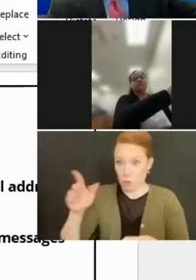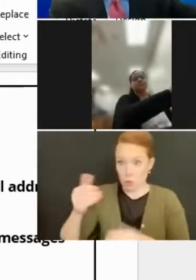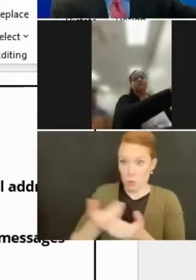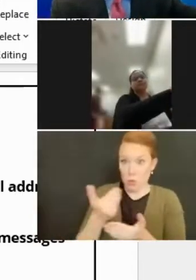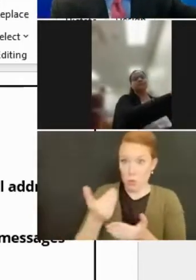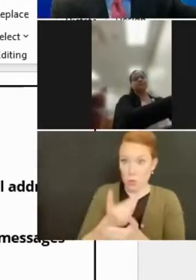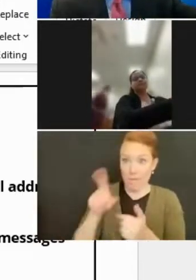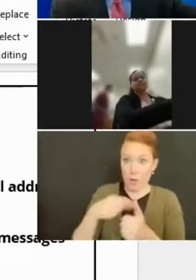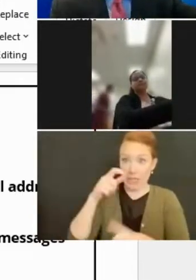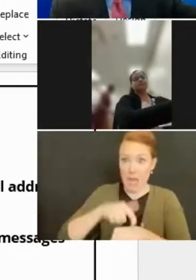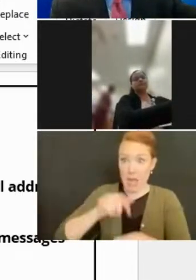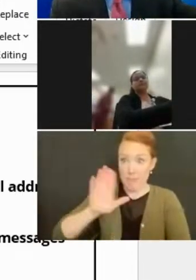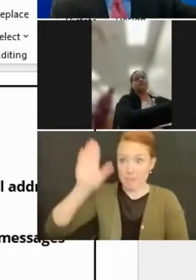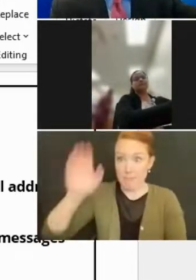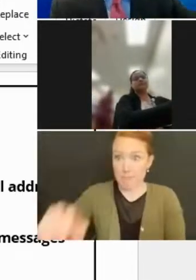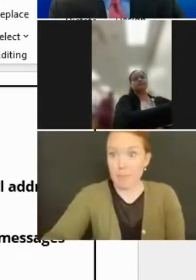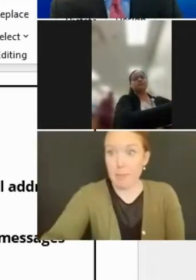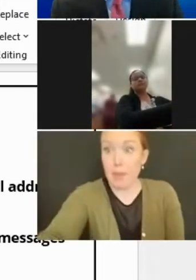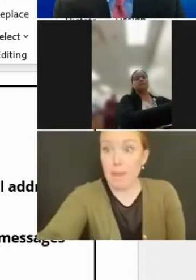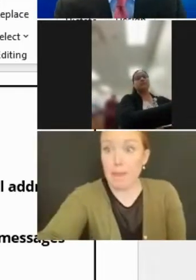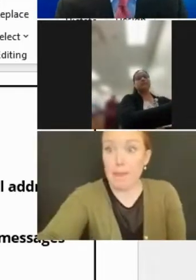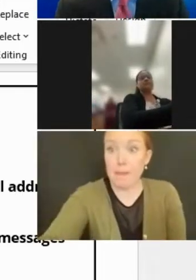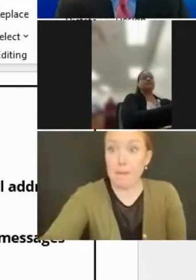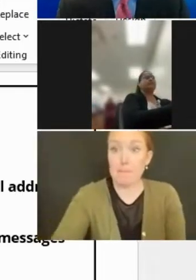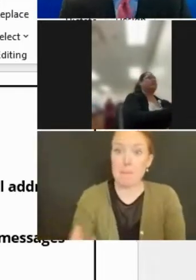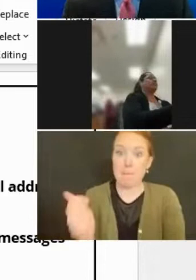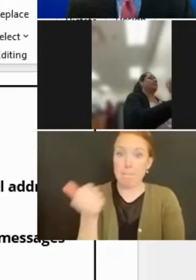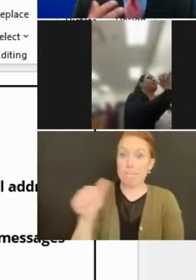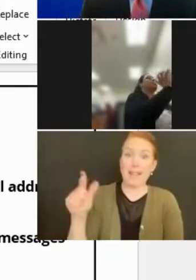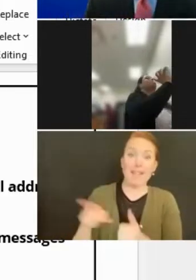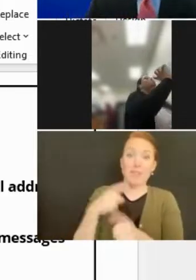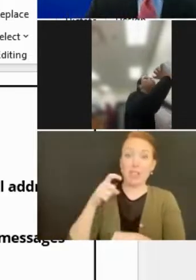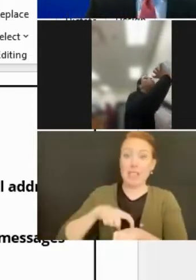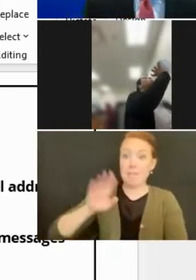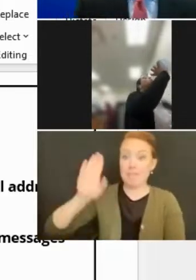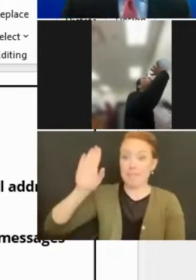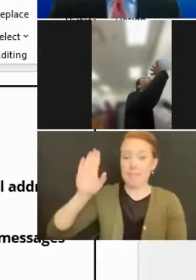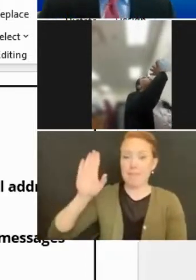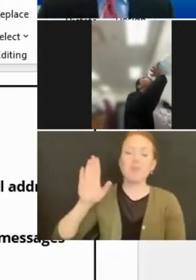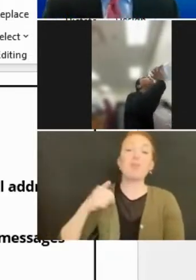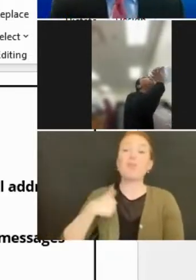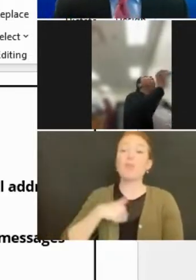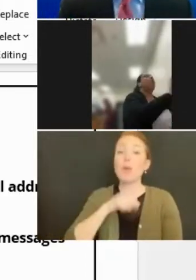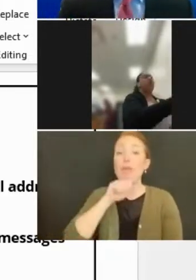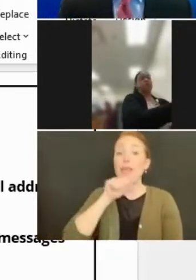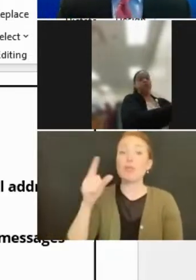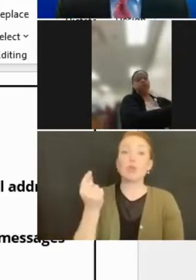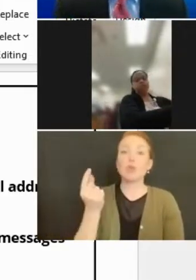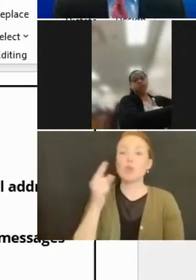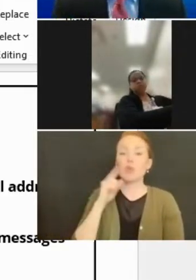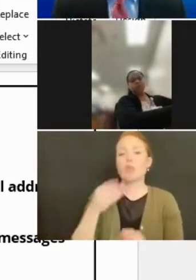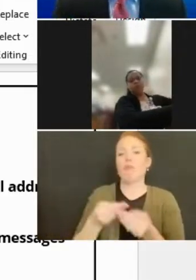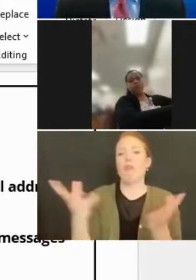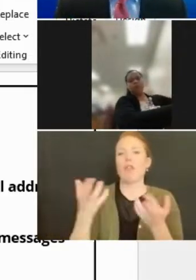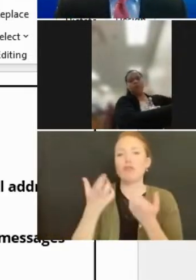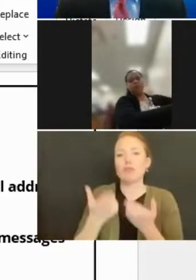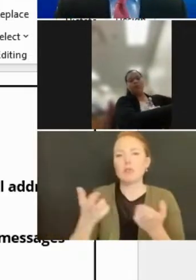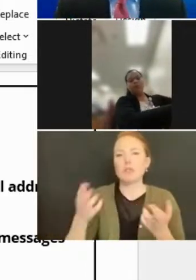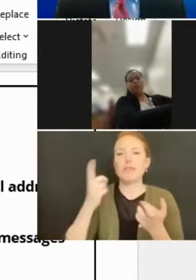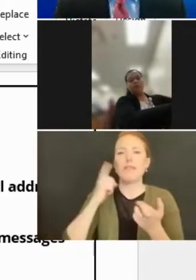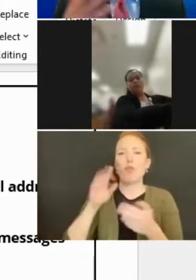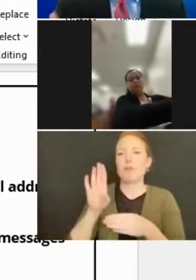here. Any first timers today? So what we love to do is give out resources for business